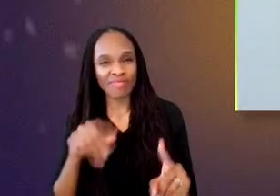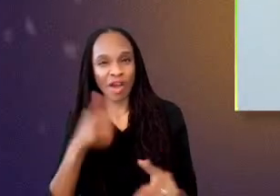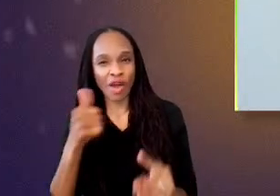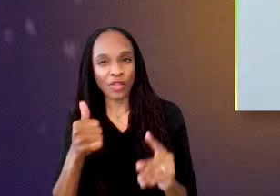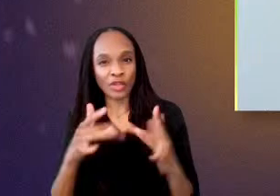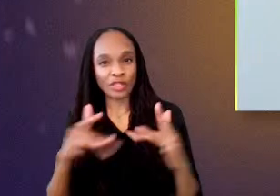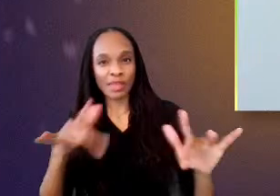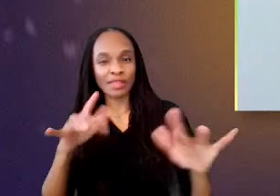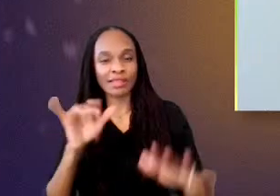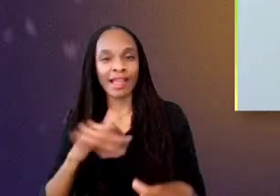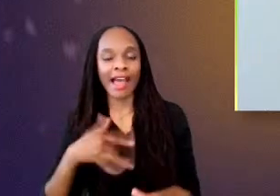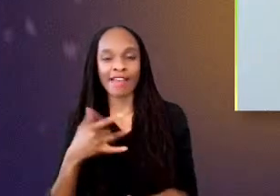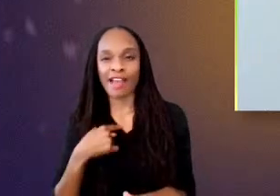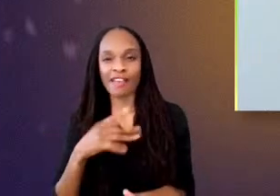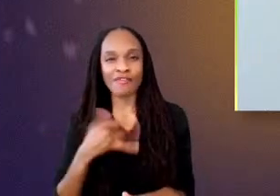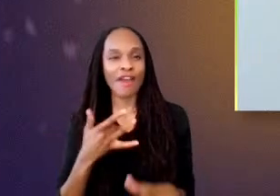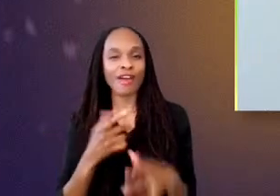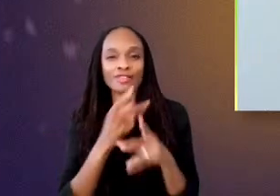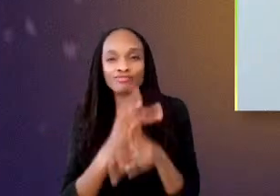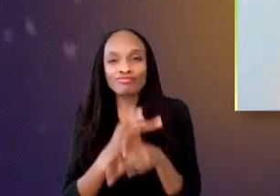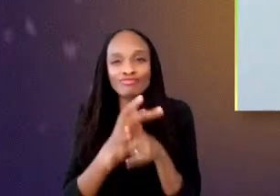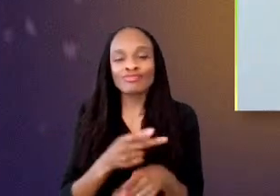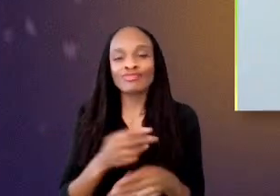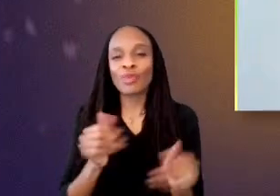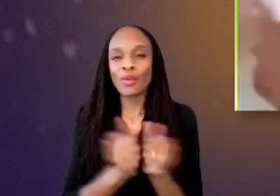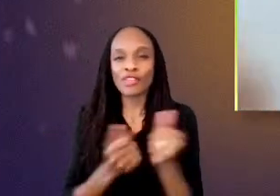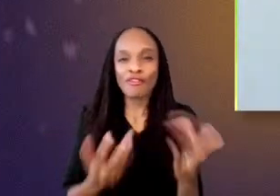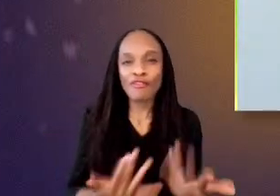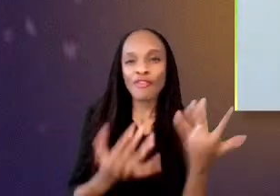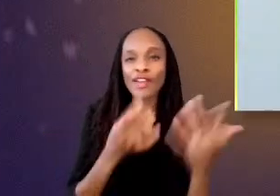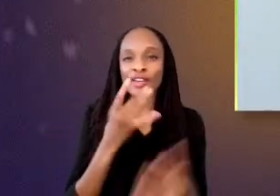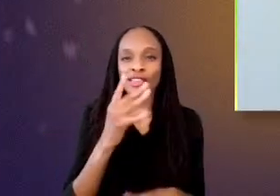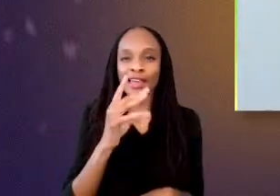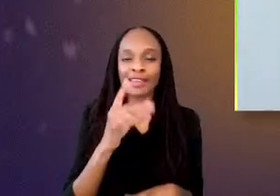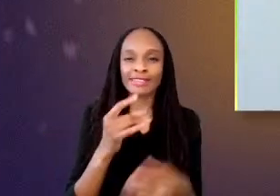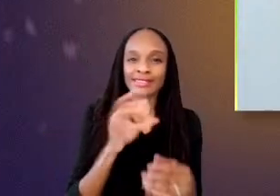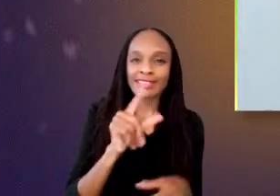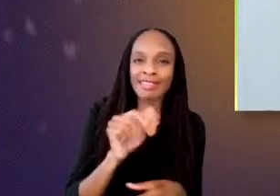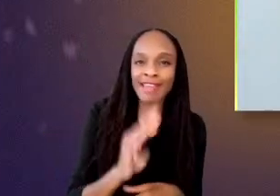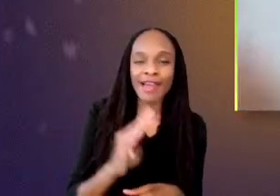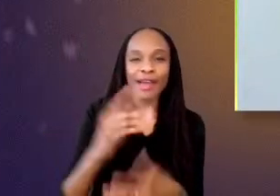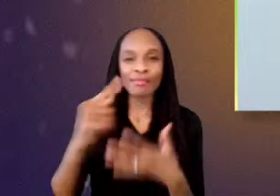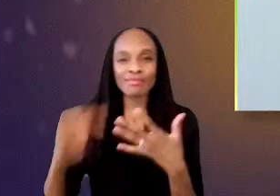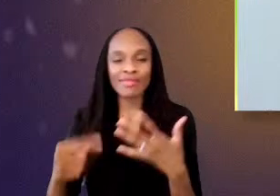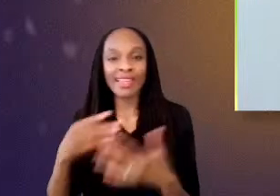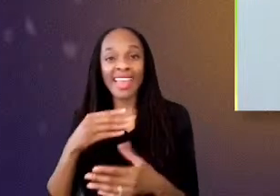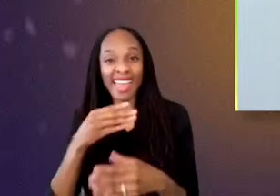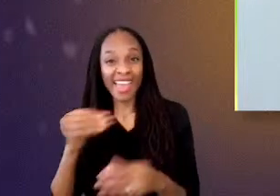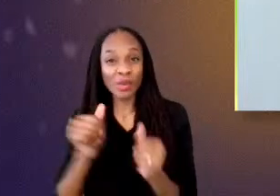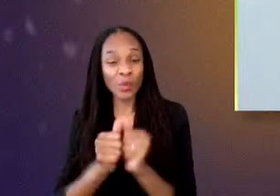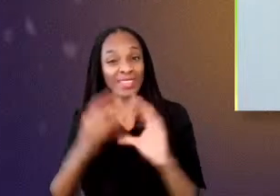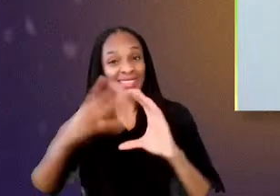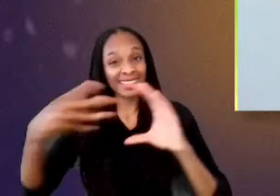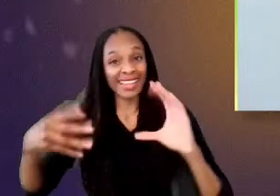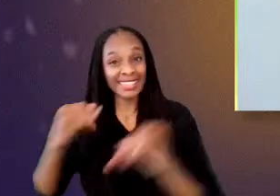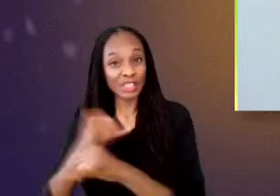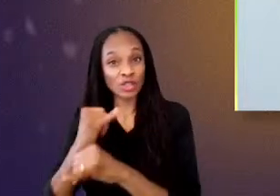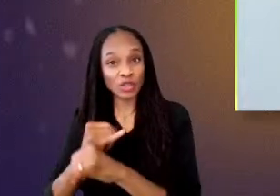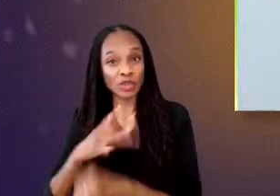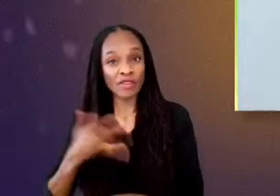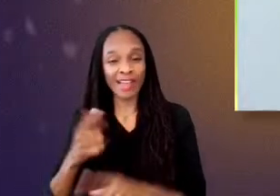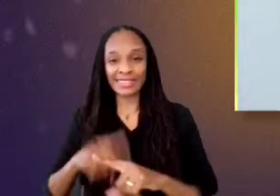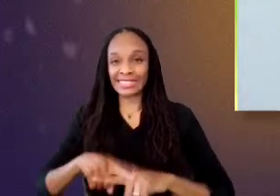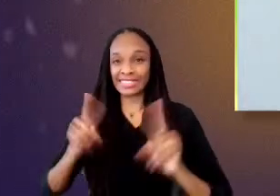did the Firelight Labs, I did a Chicken and Egg Lab, I did some things with the Sundance Institute, which felt really, really different than